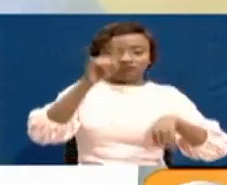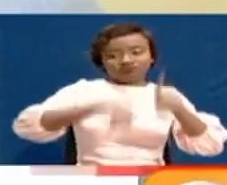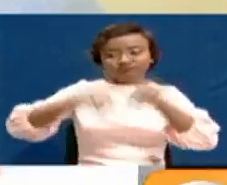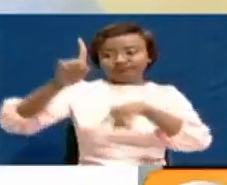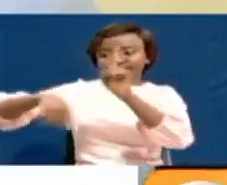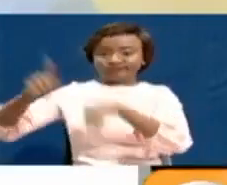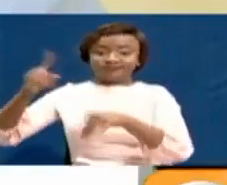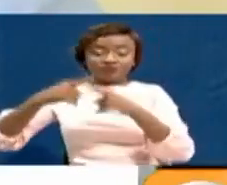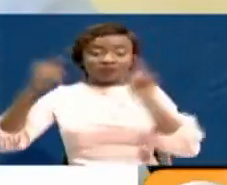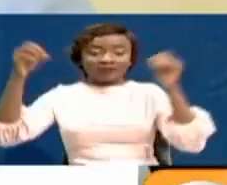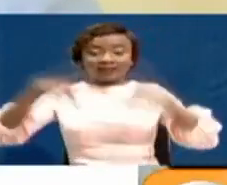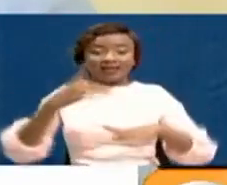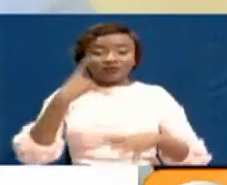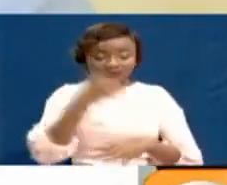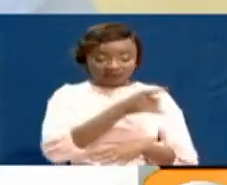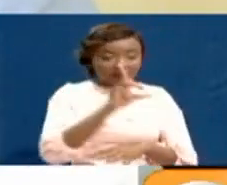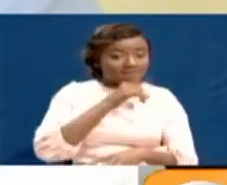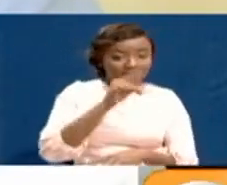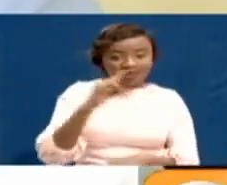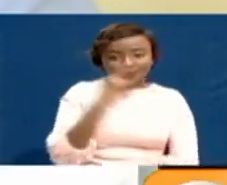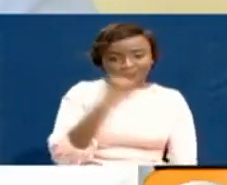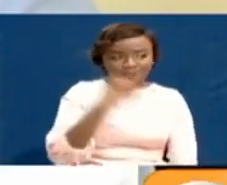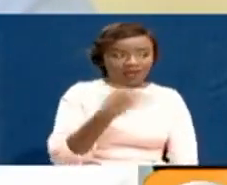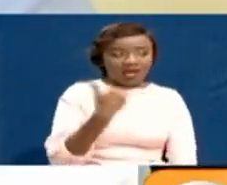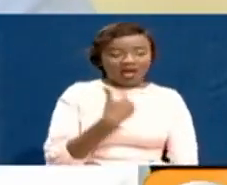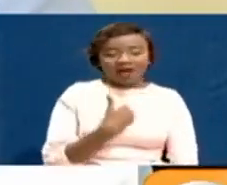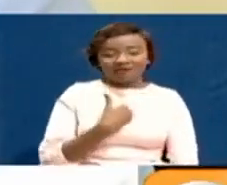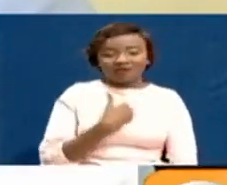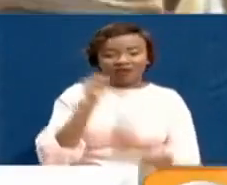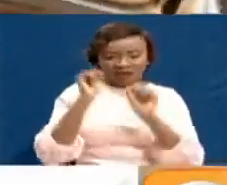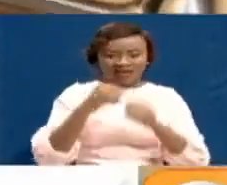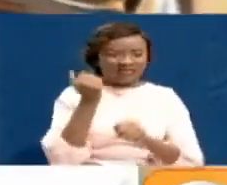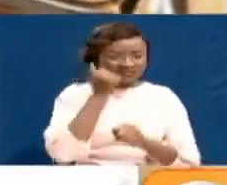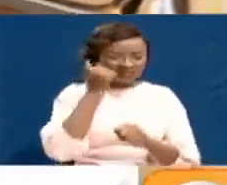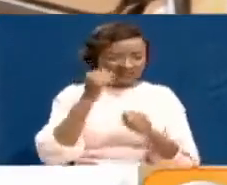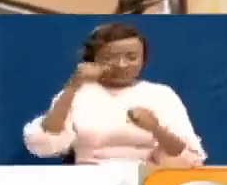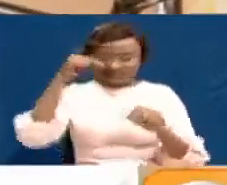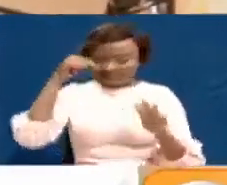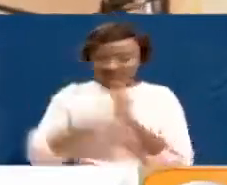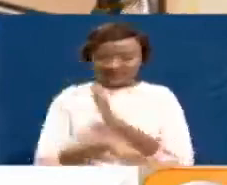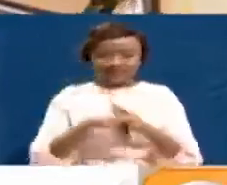is that men are at a greater risk of severe disease.